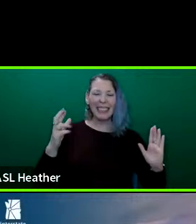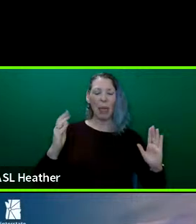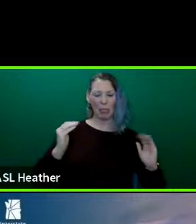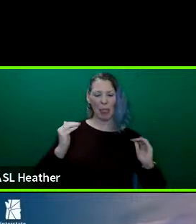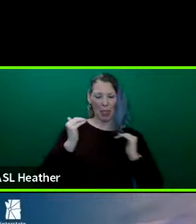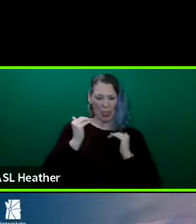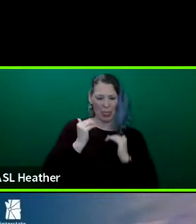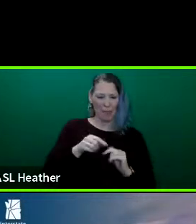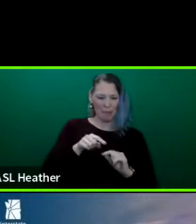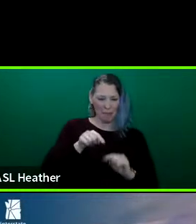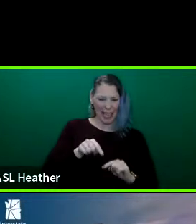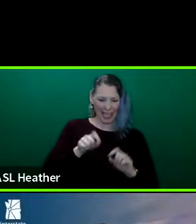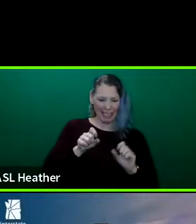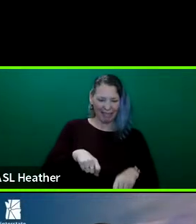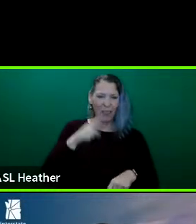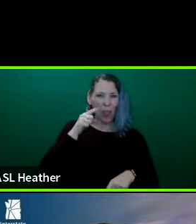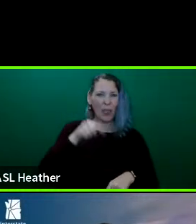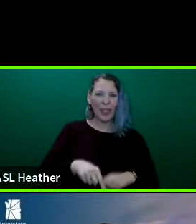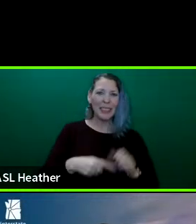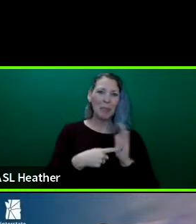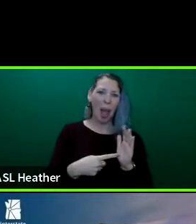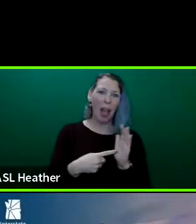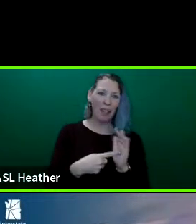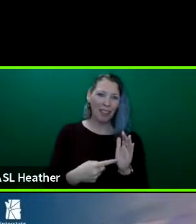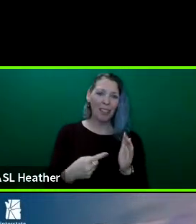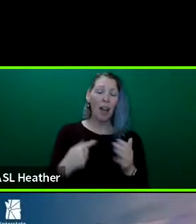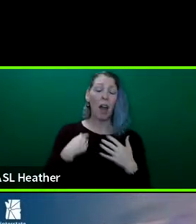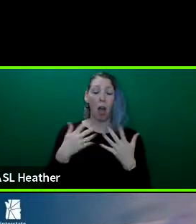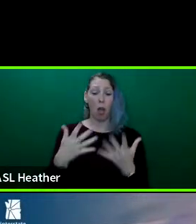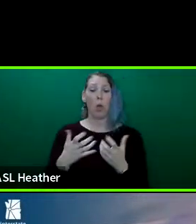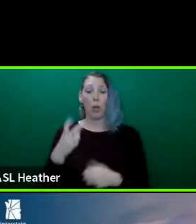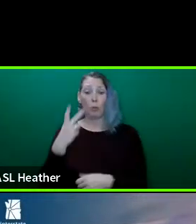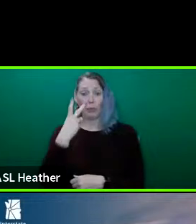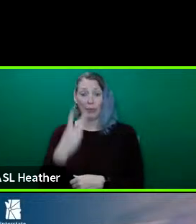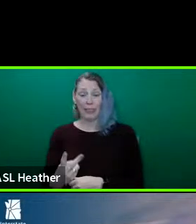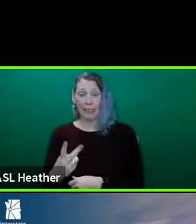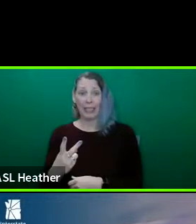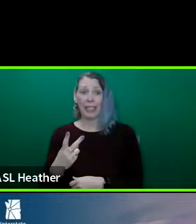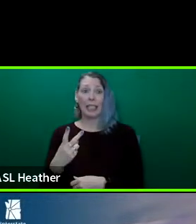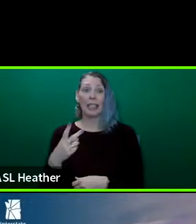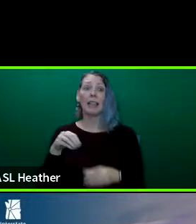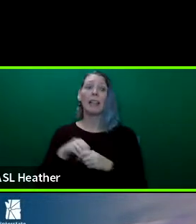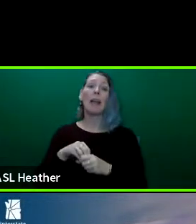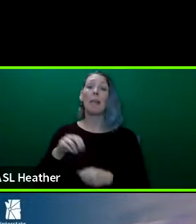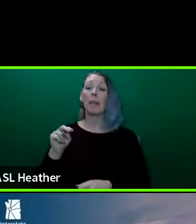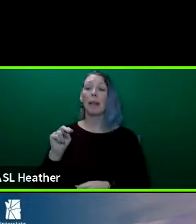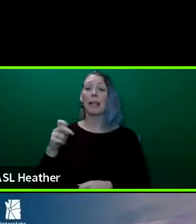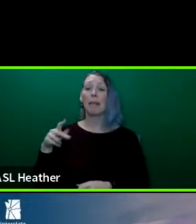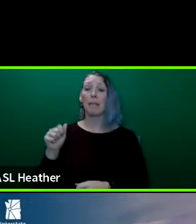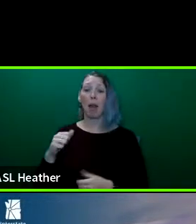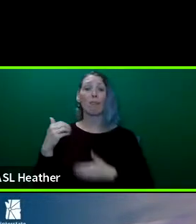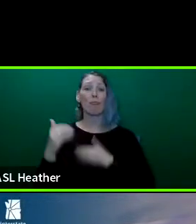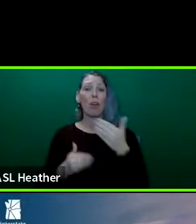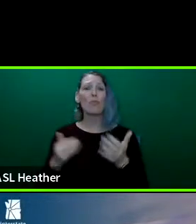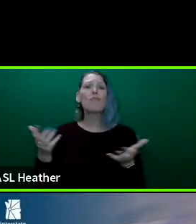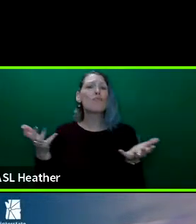And what I would like to see as we move forward in the NEPA process